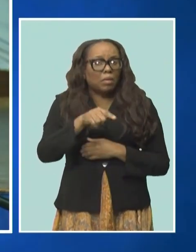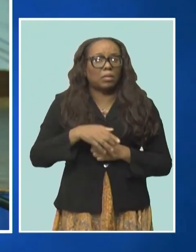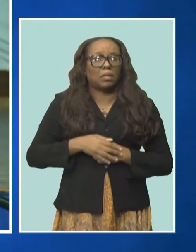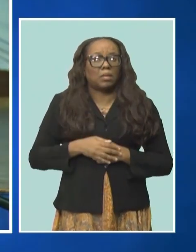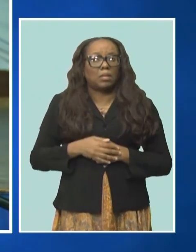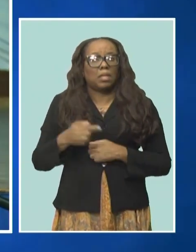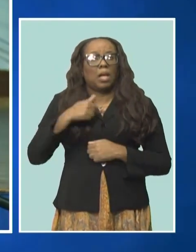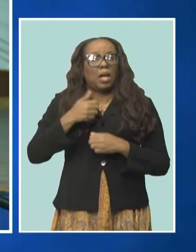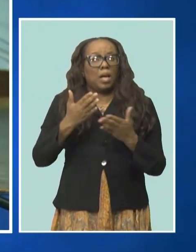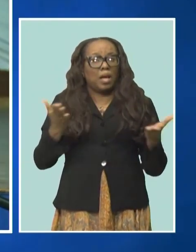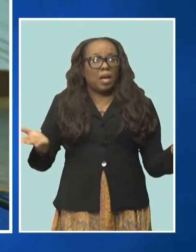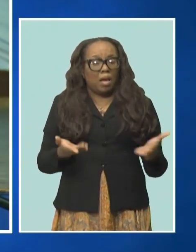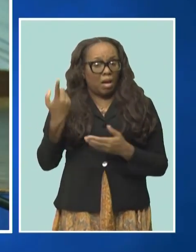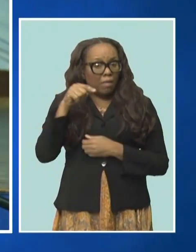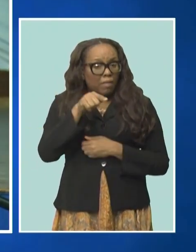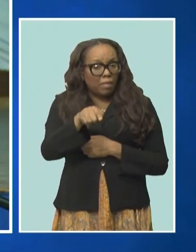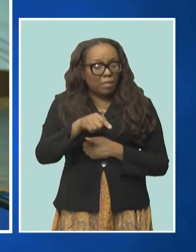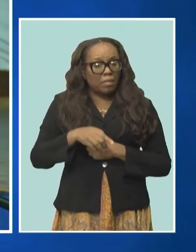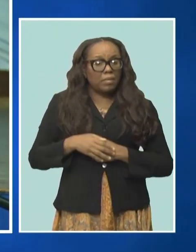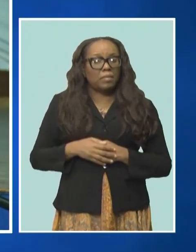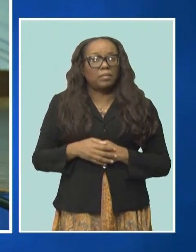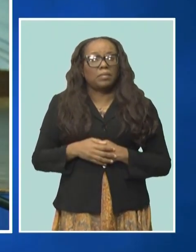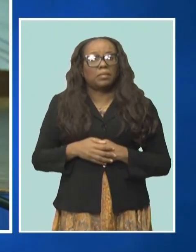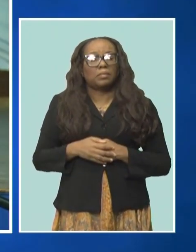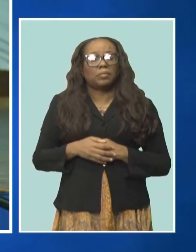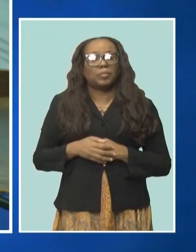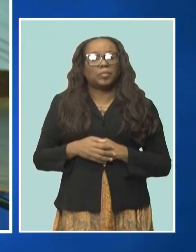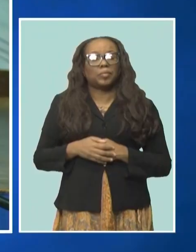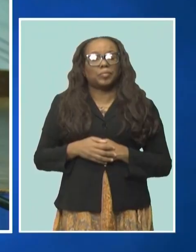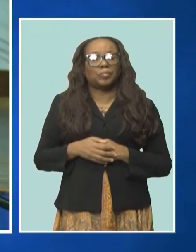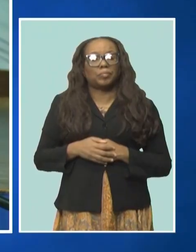am here for you. I am not